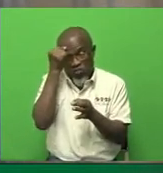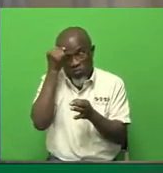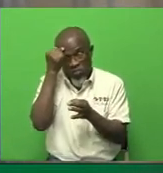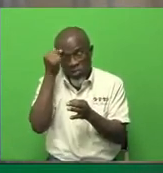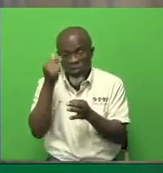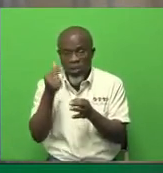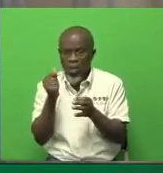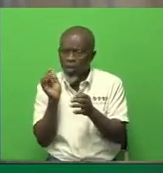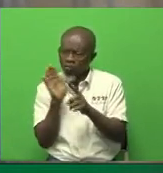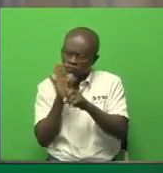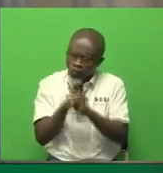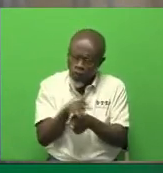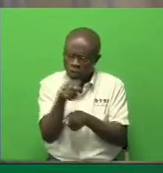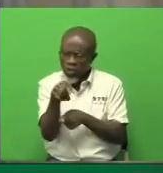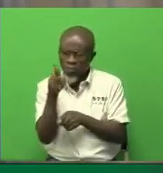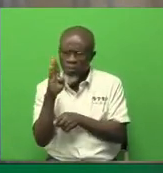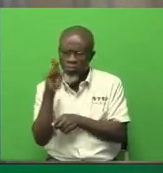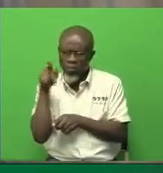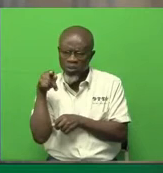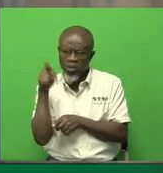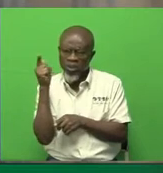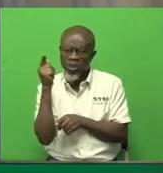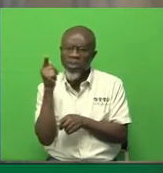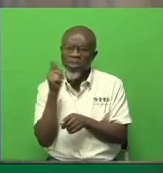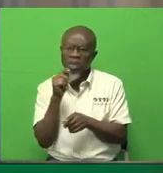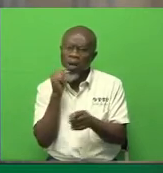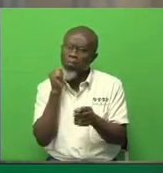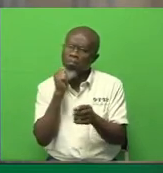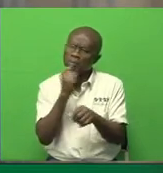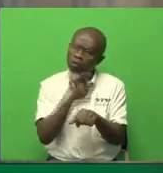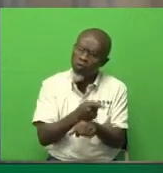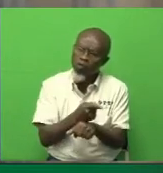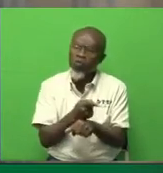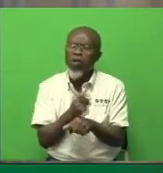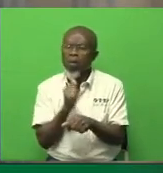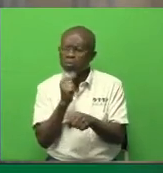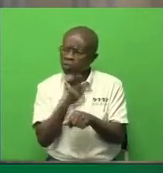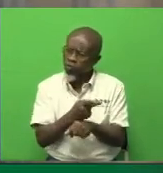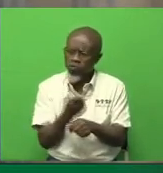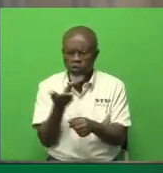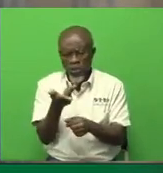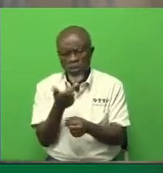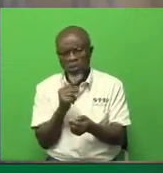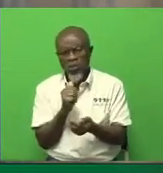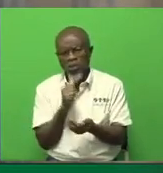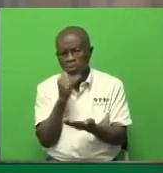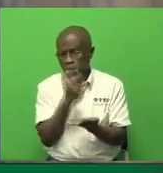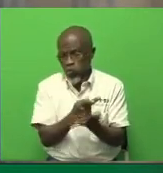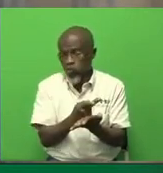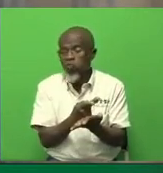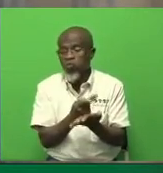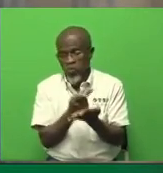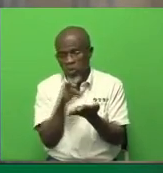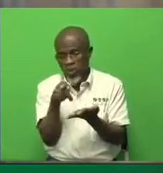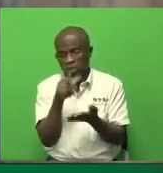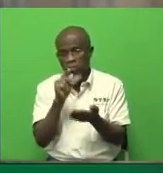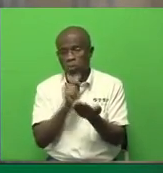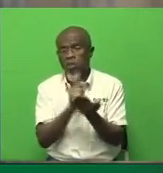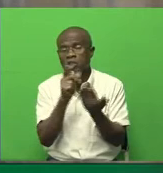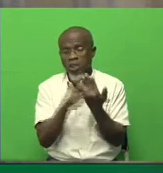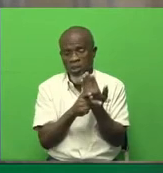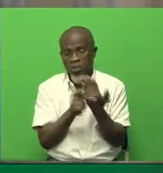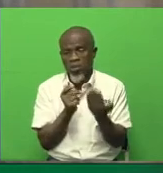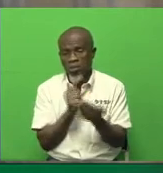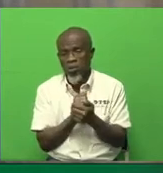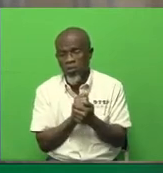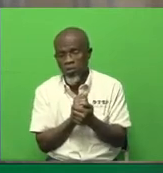project and was a condition for that sanction in new contract with NGC is the government so desperate for good news